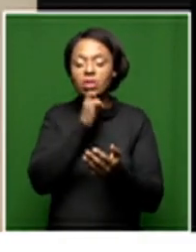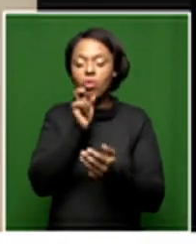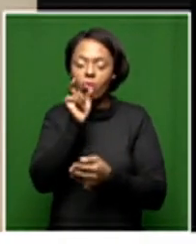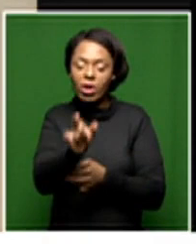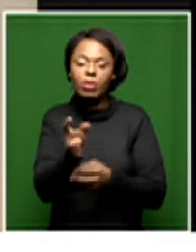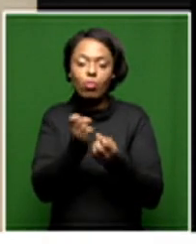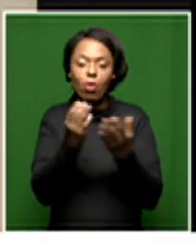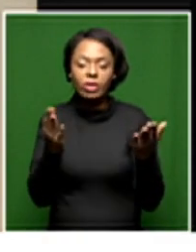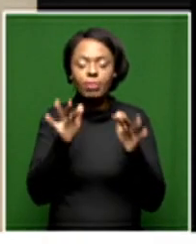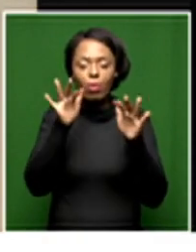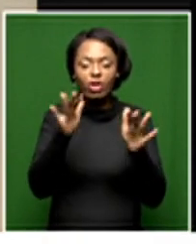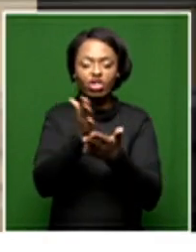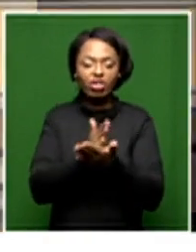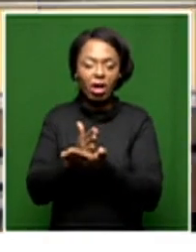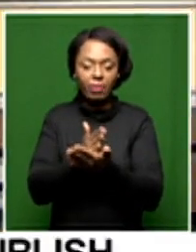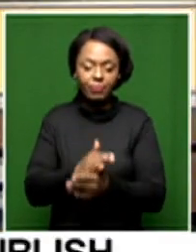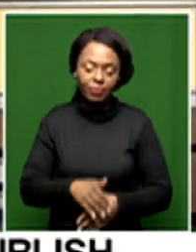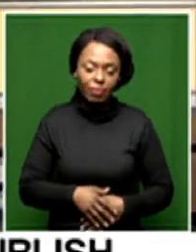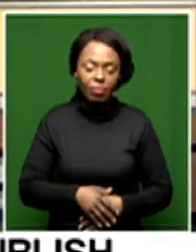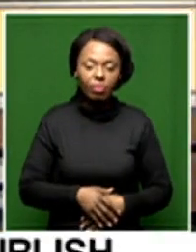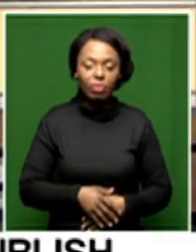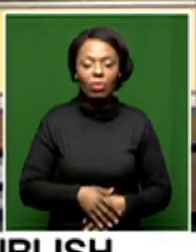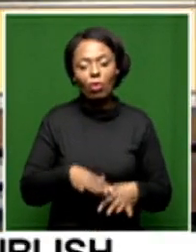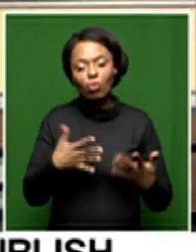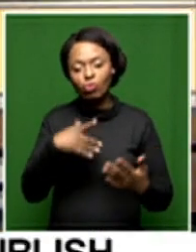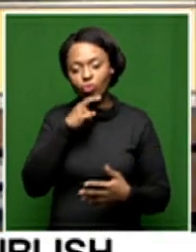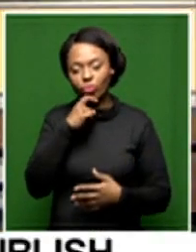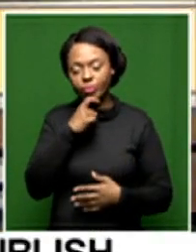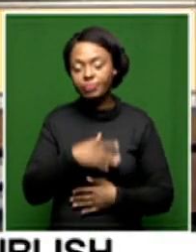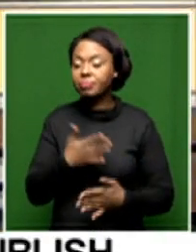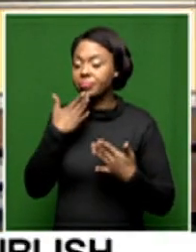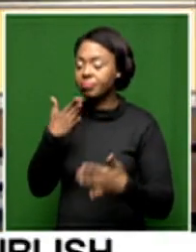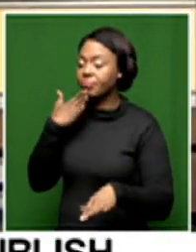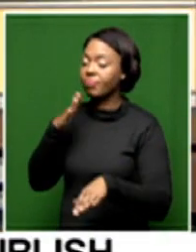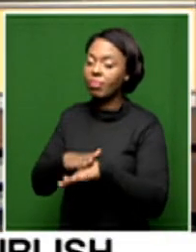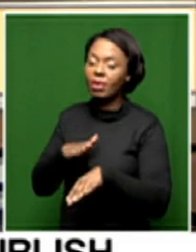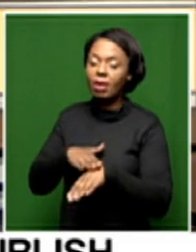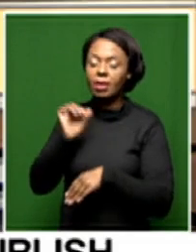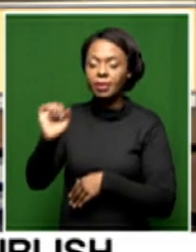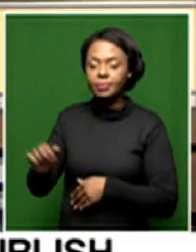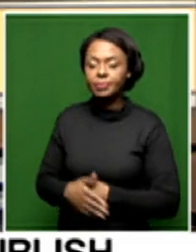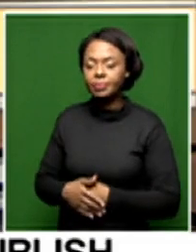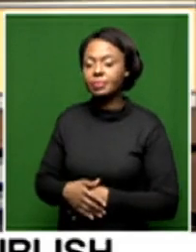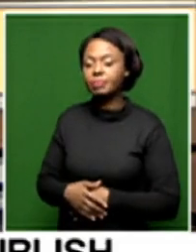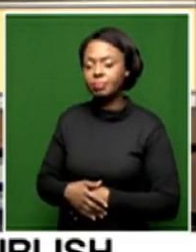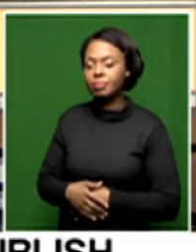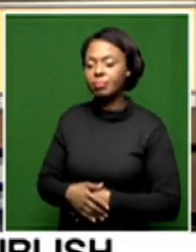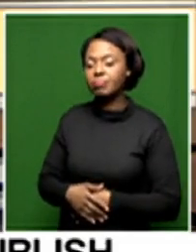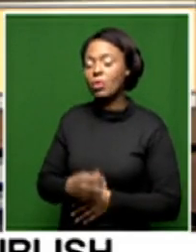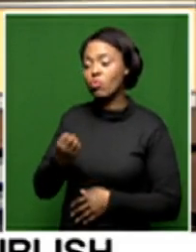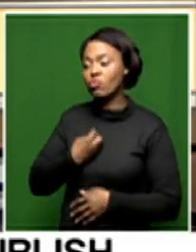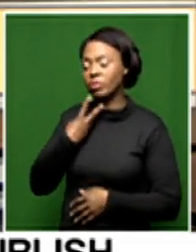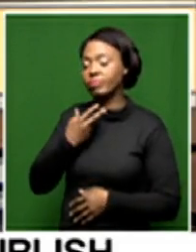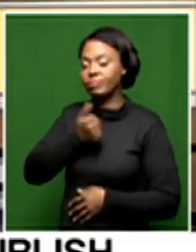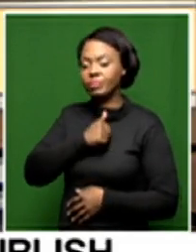share. All right, Langa, great chatting to you, man. Thank you so much for joining us. And many thanks to Cadbury for being